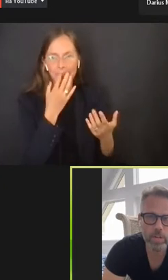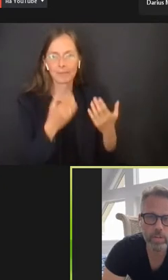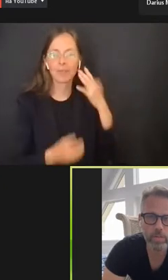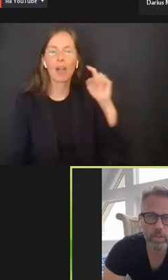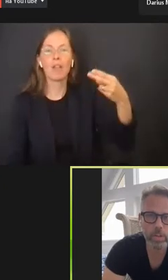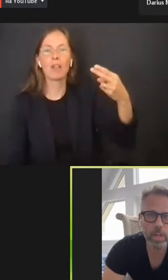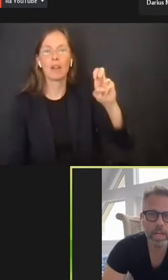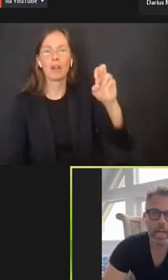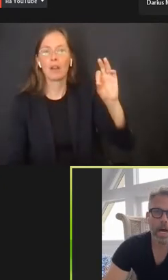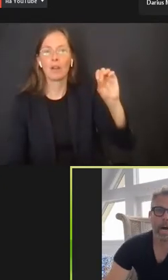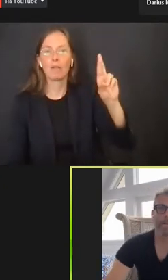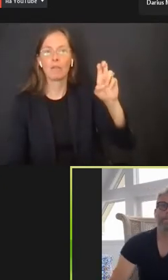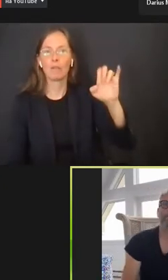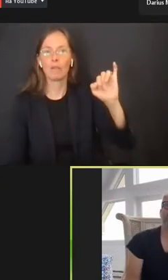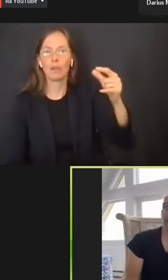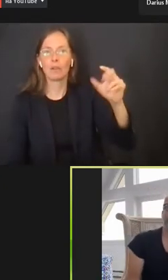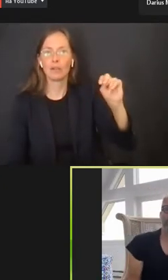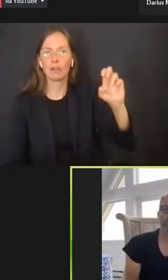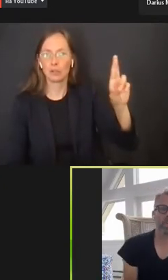a wonderful,